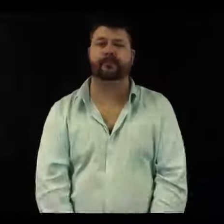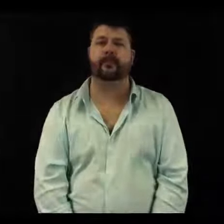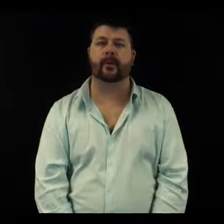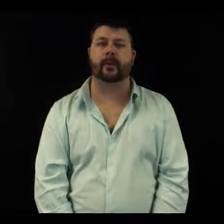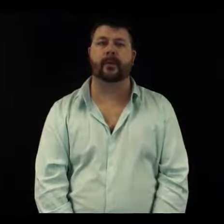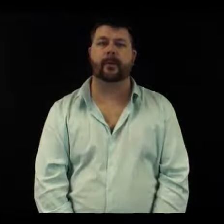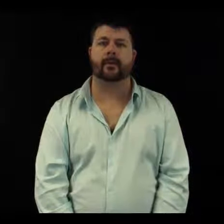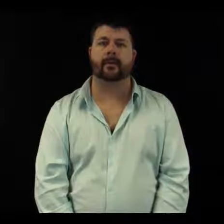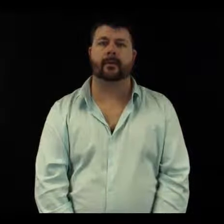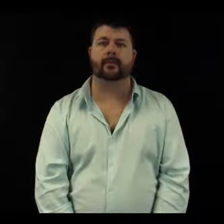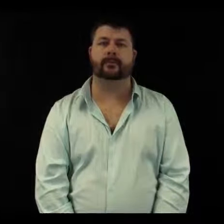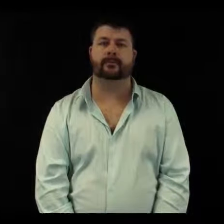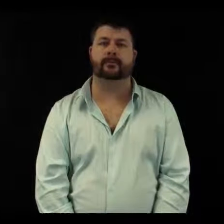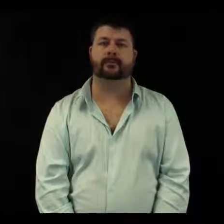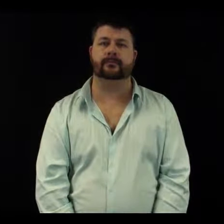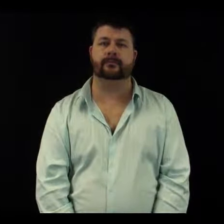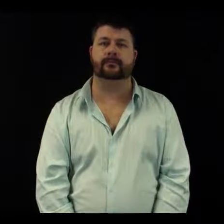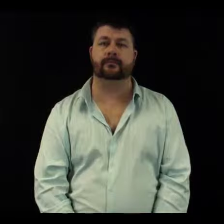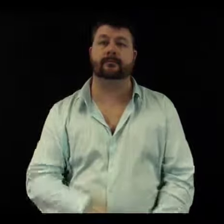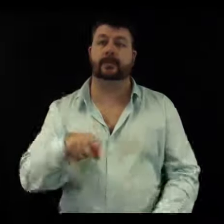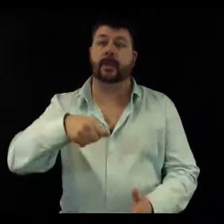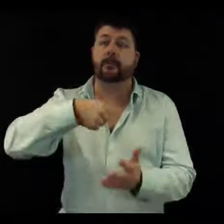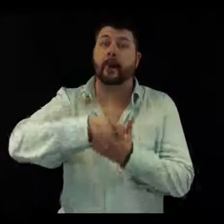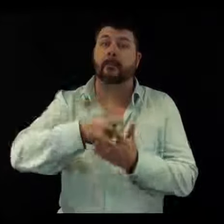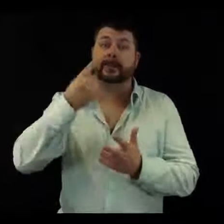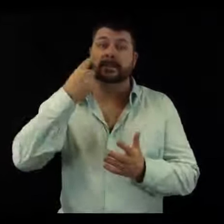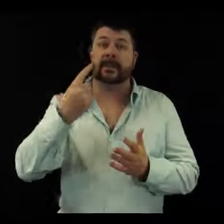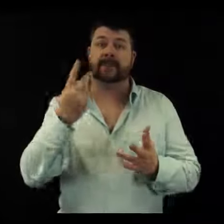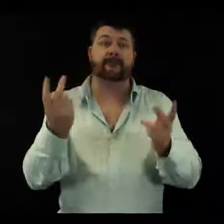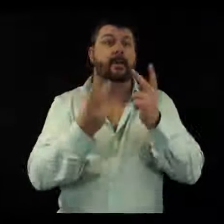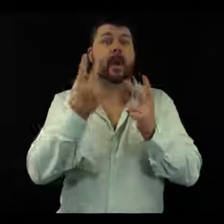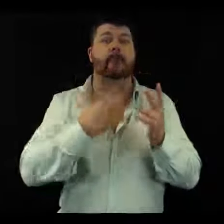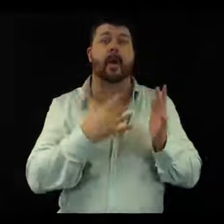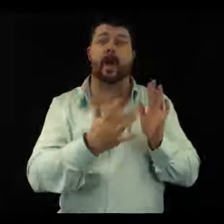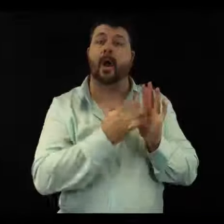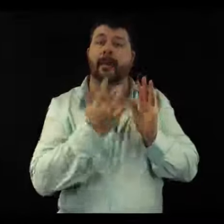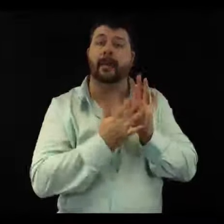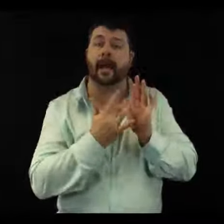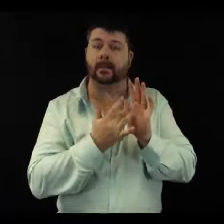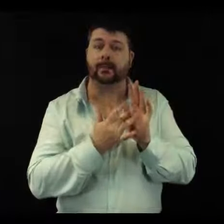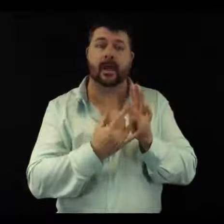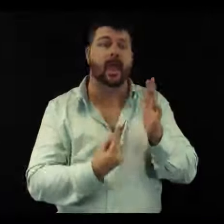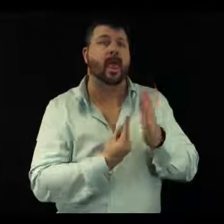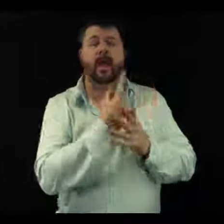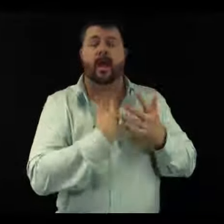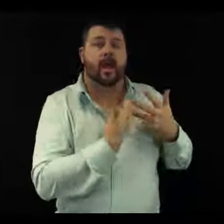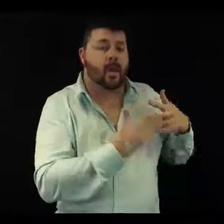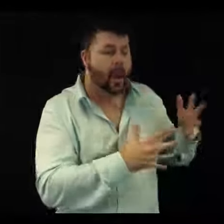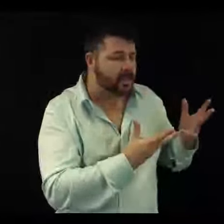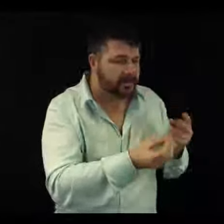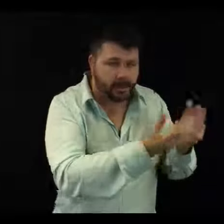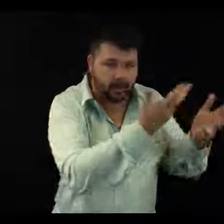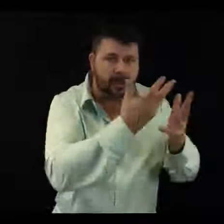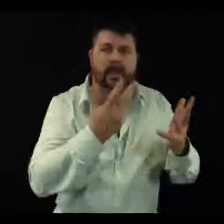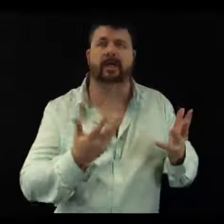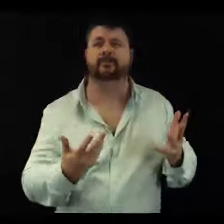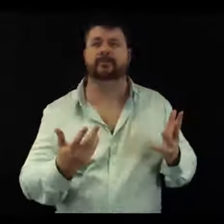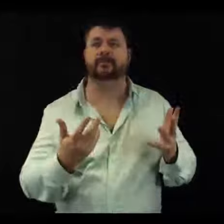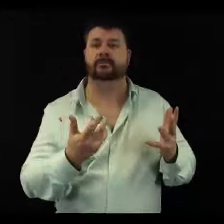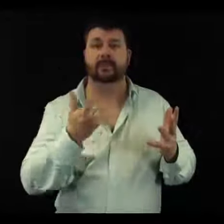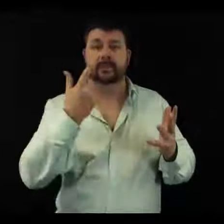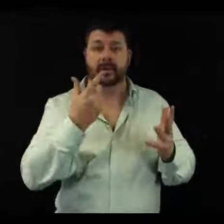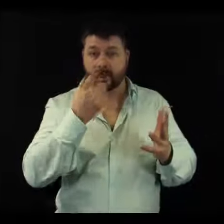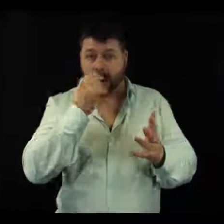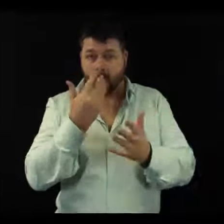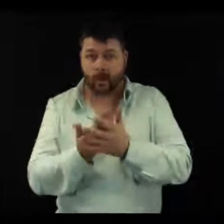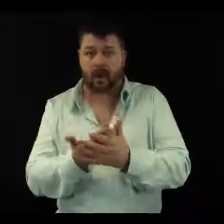iCloud. Tap the Merge button. If you have a 3G iPad, I'd recommend switching Find My iPad on while you're